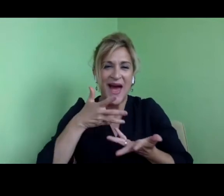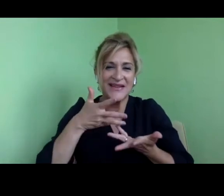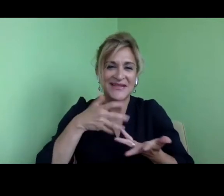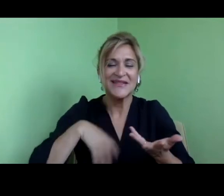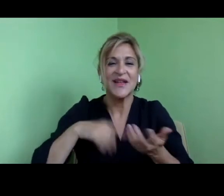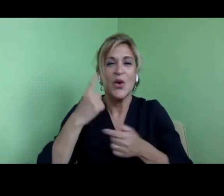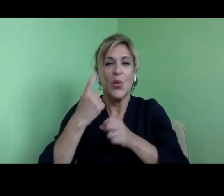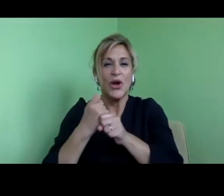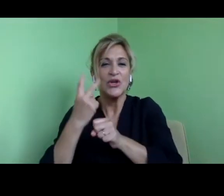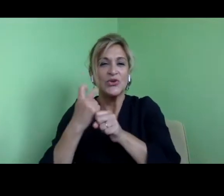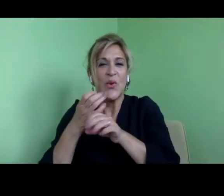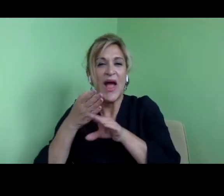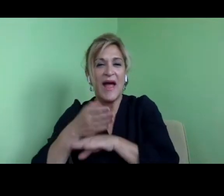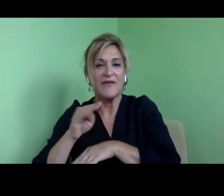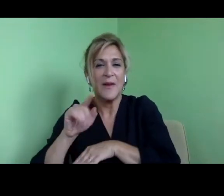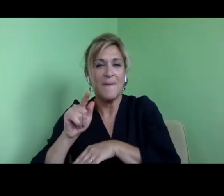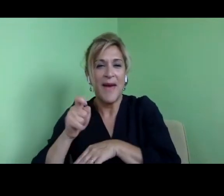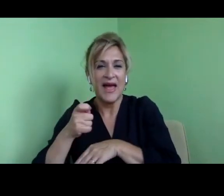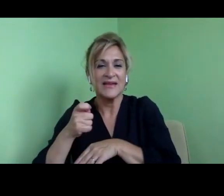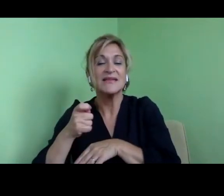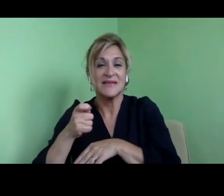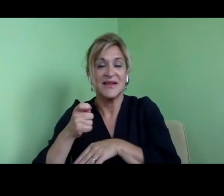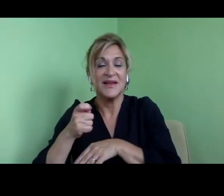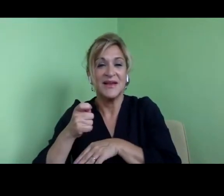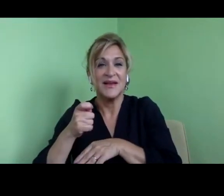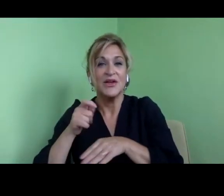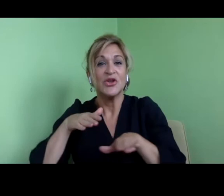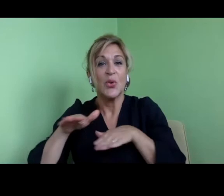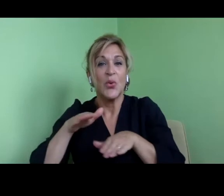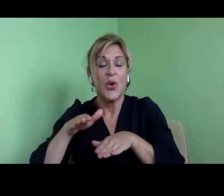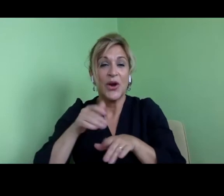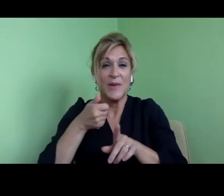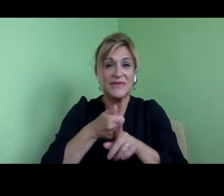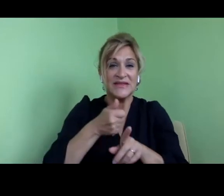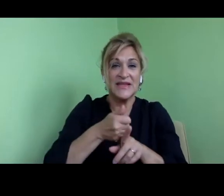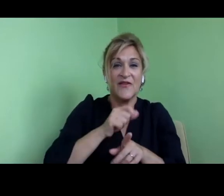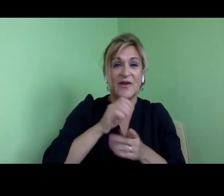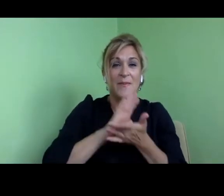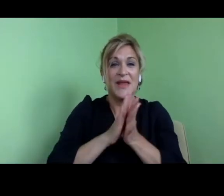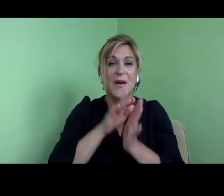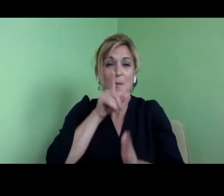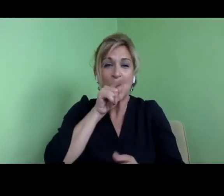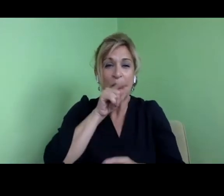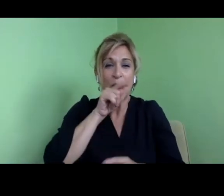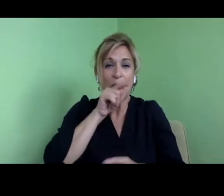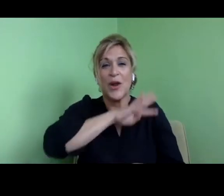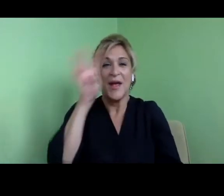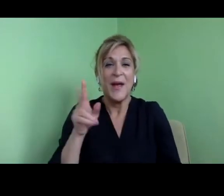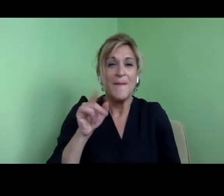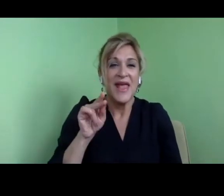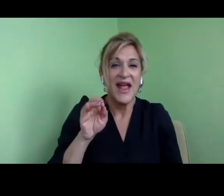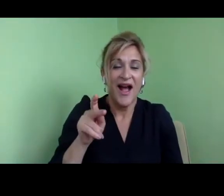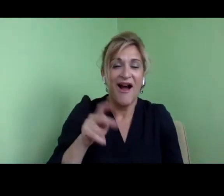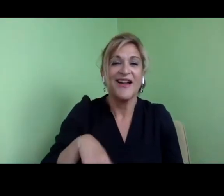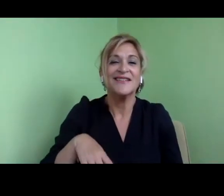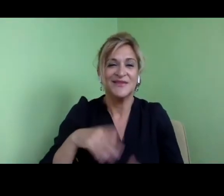after Max started walking, he wanted to be a peacock for Halloween. Dawn, being a gay man, a visual artist, and sudden costume designer,